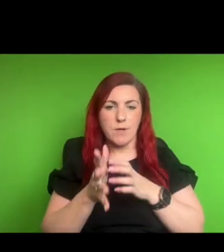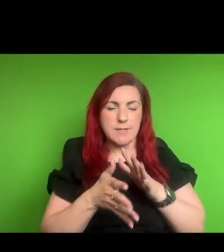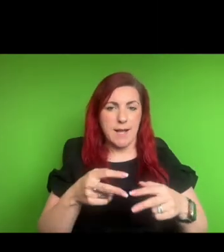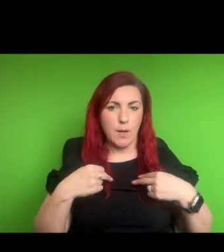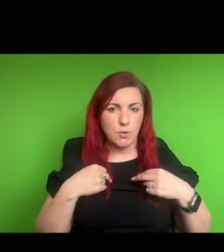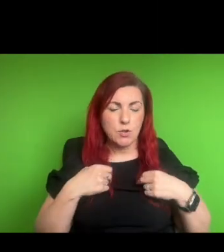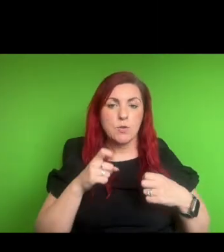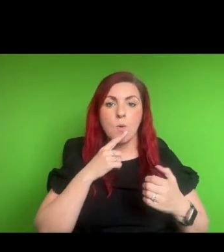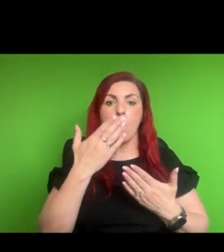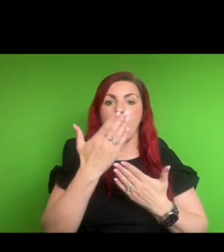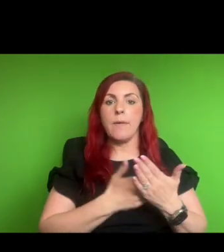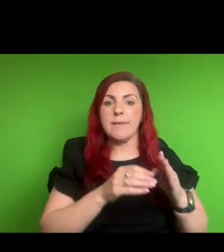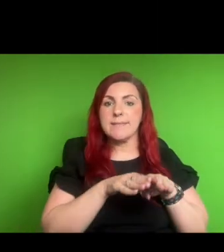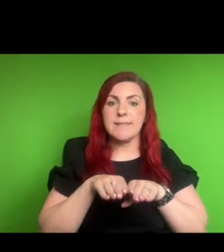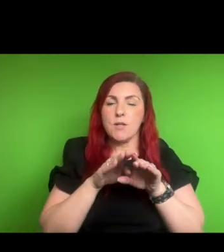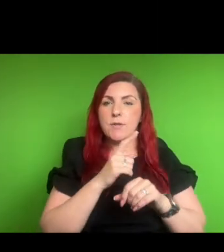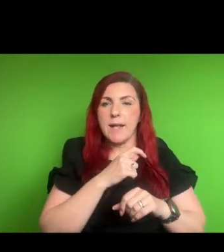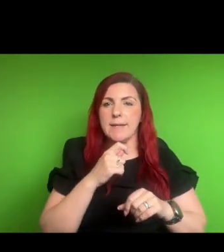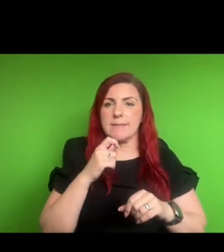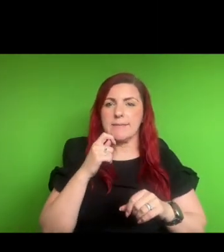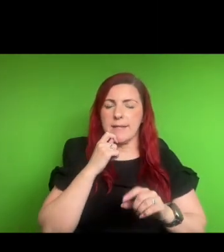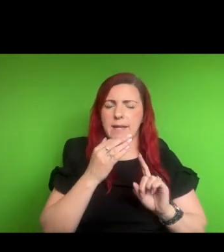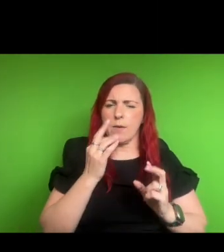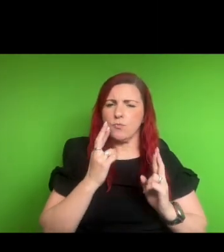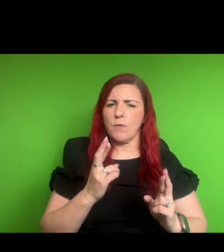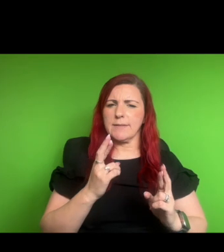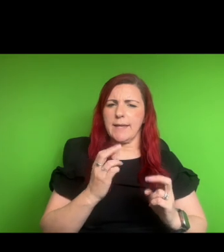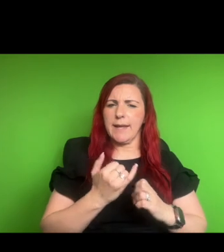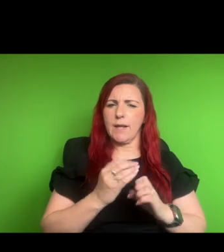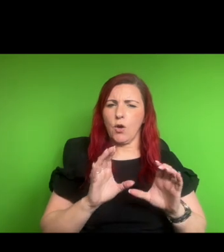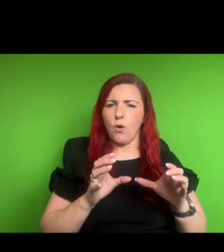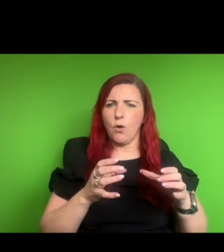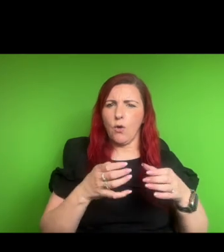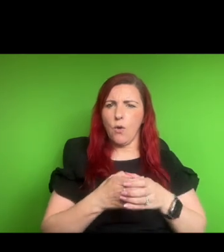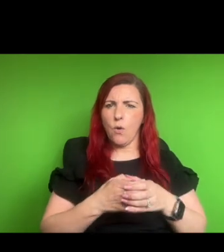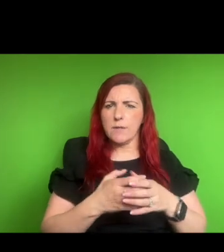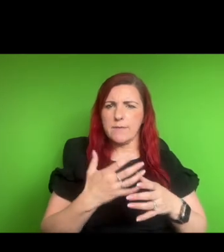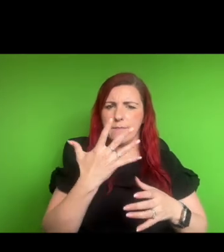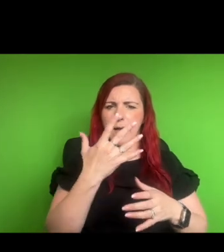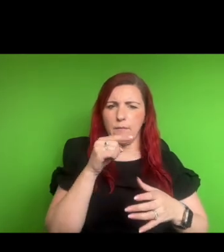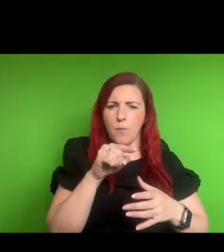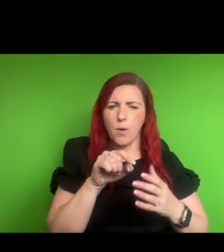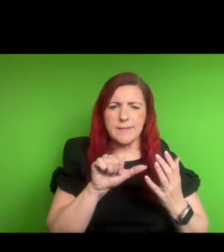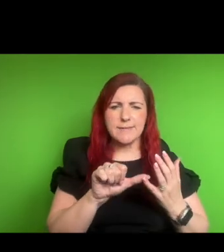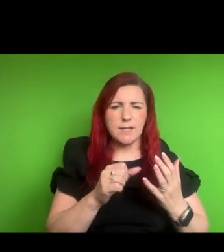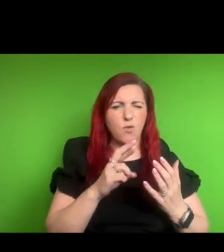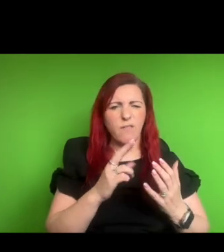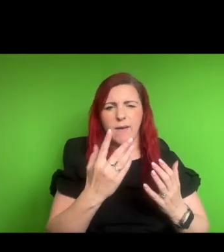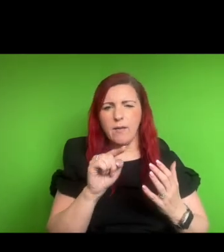set out, if I'm not mistaken, in clause 5.6 or 5.5,